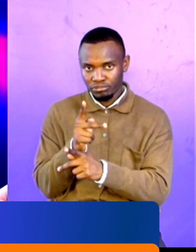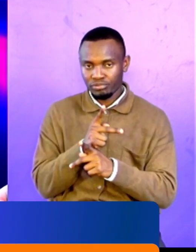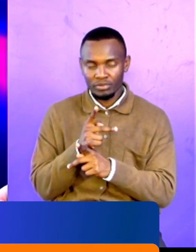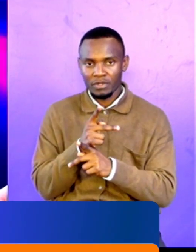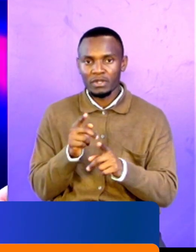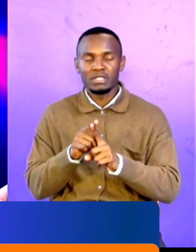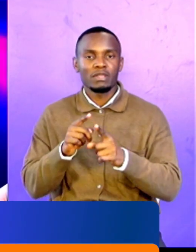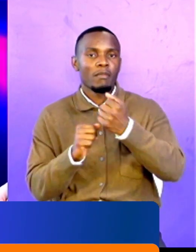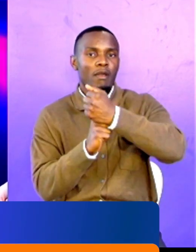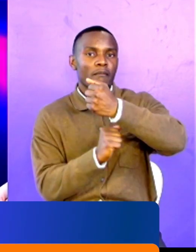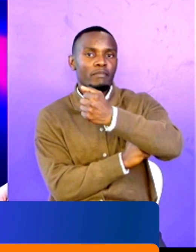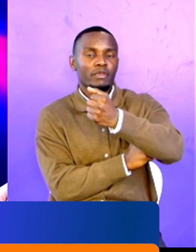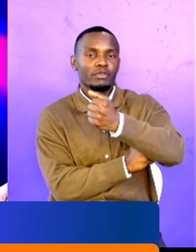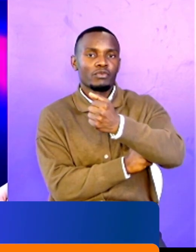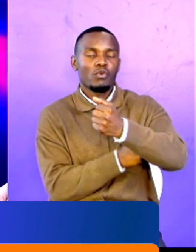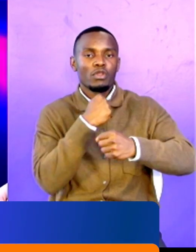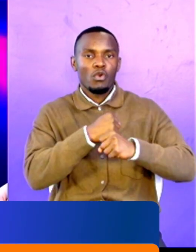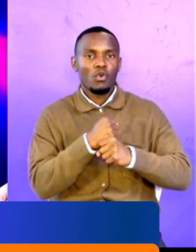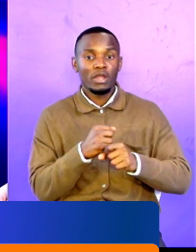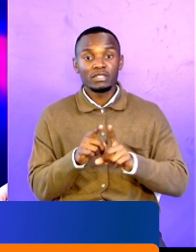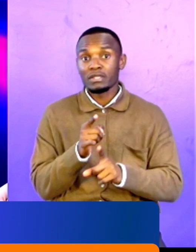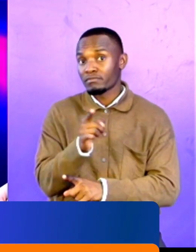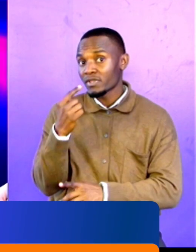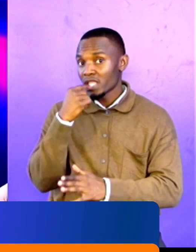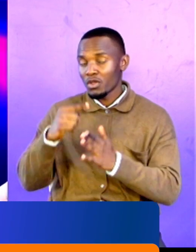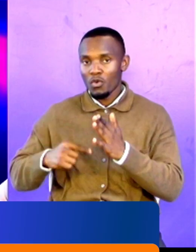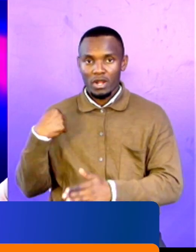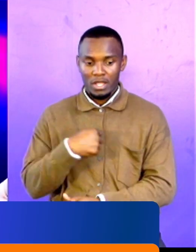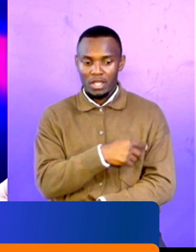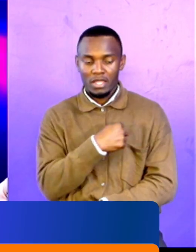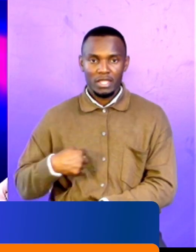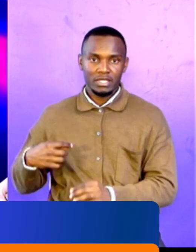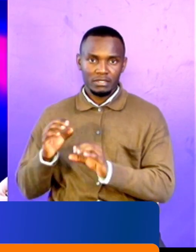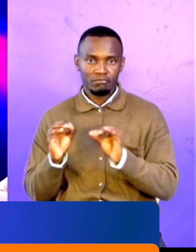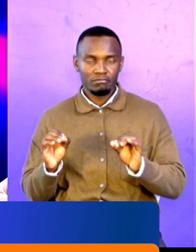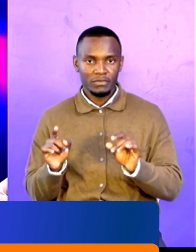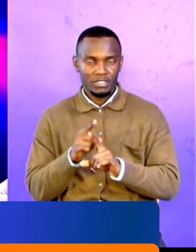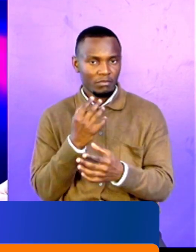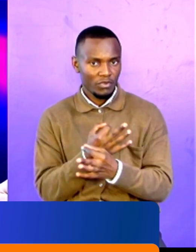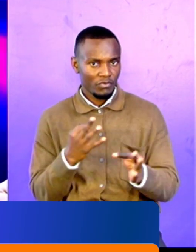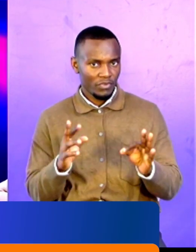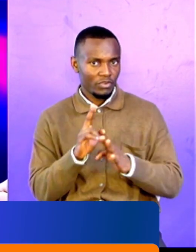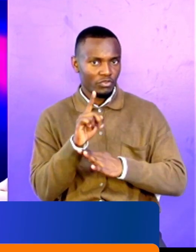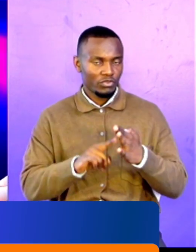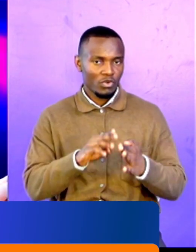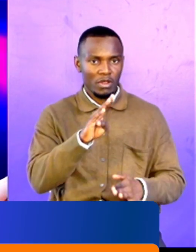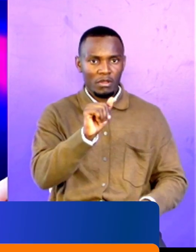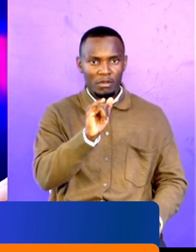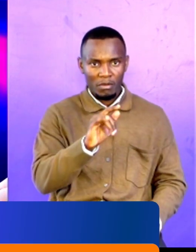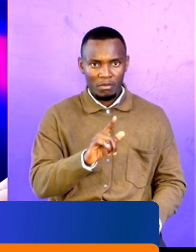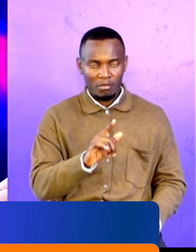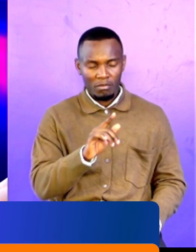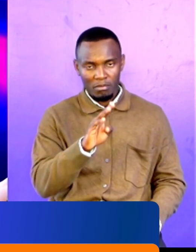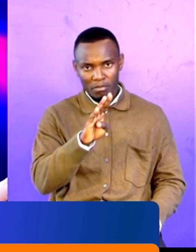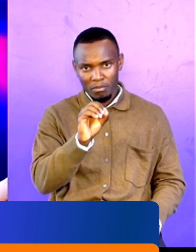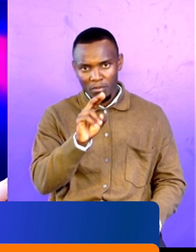the suspects pleaded not guilty and were released on bond and restricted by the court from making public pronouncements